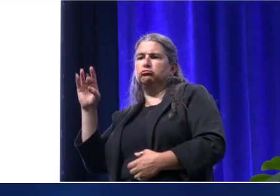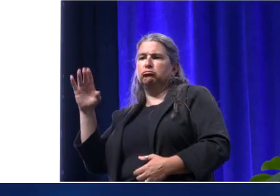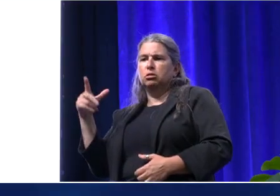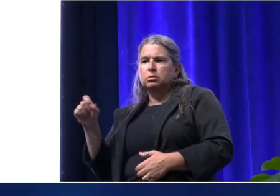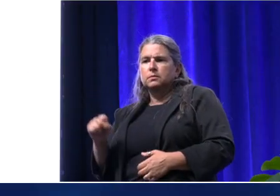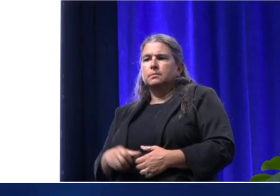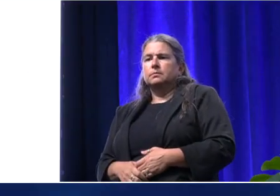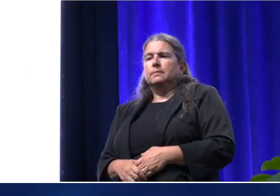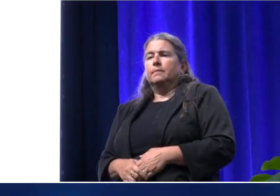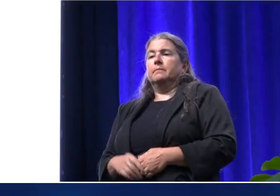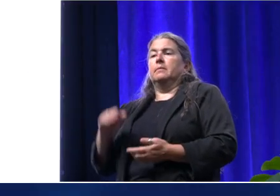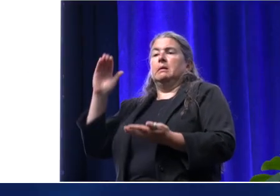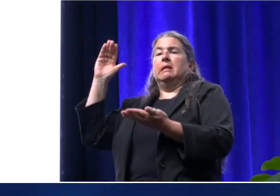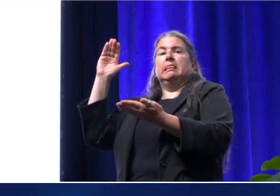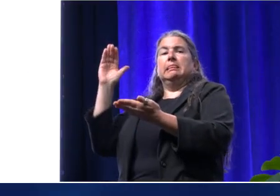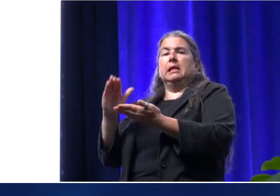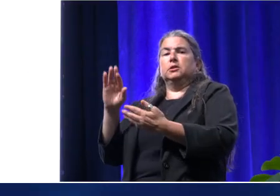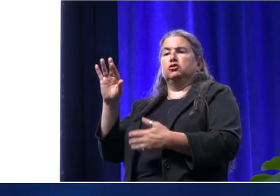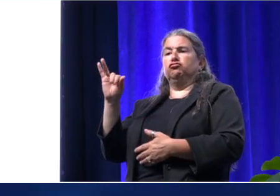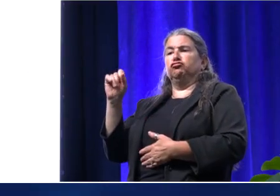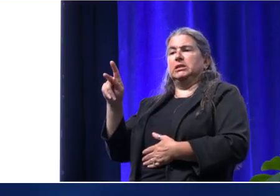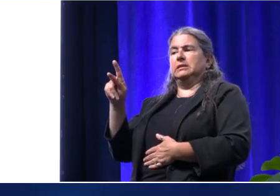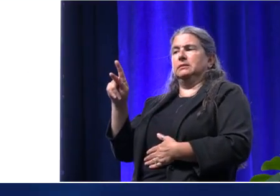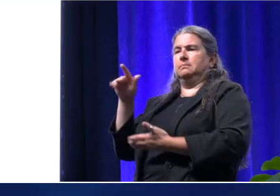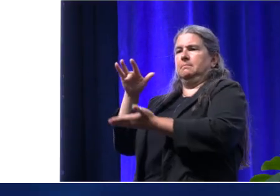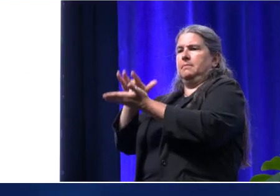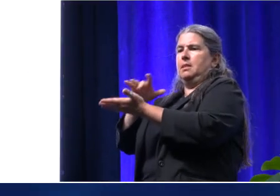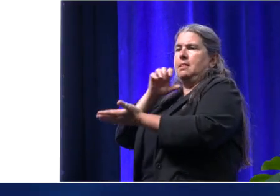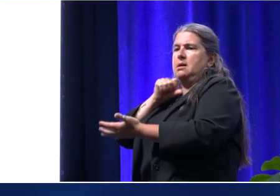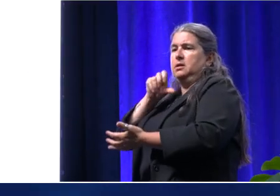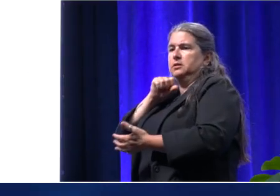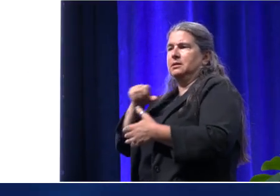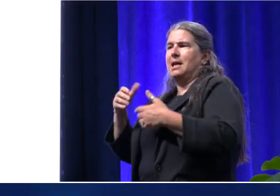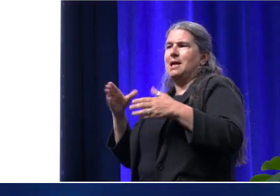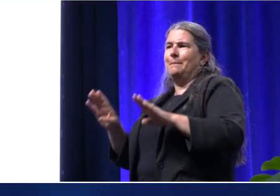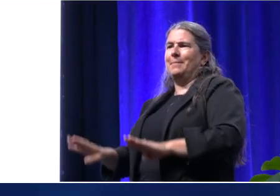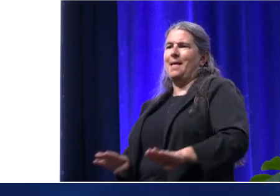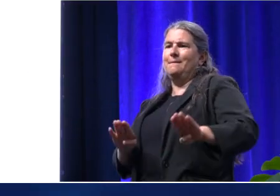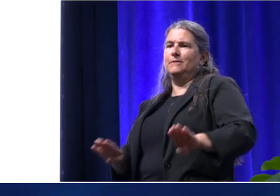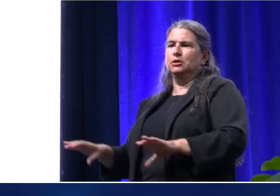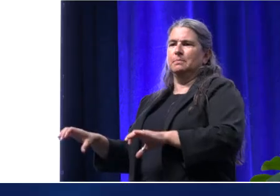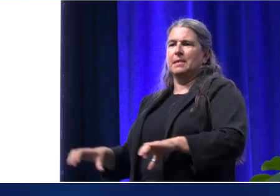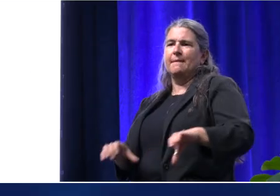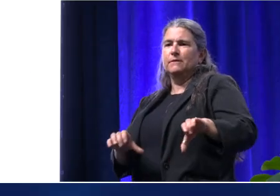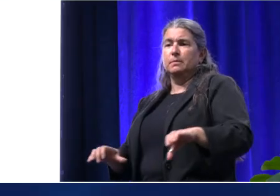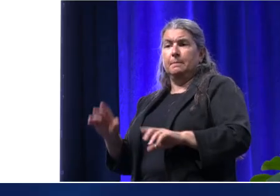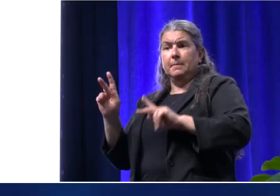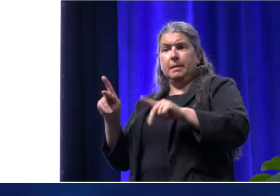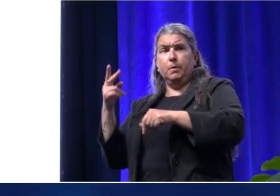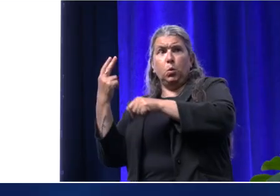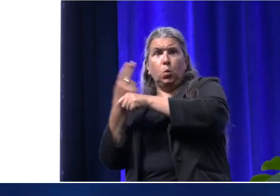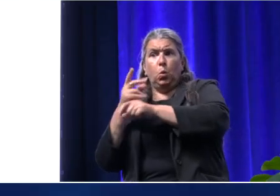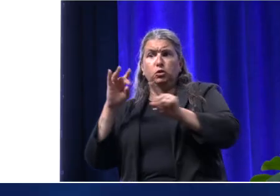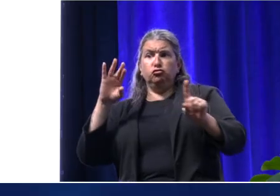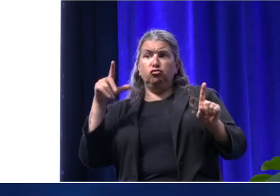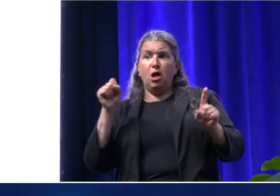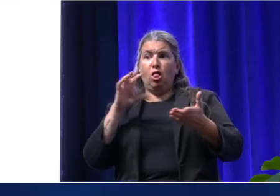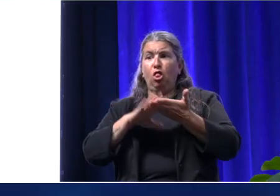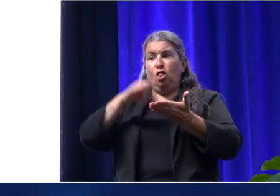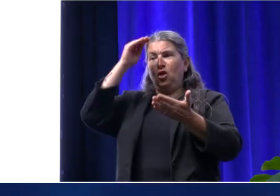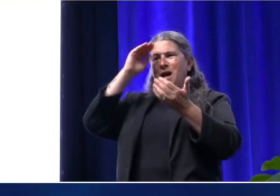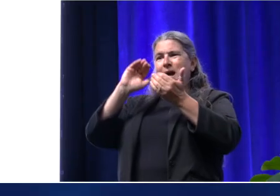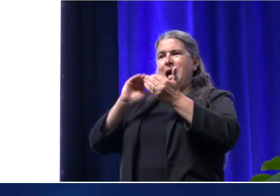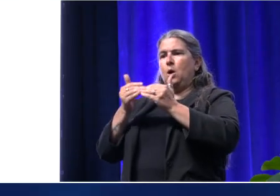middle age. And number three are behaviors. So behaviors at the individual level. People who use drugs are learning how to keep themselves safe, and naloxone